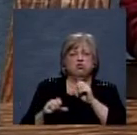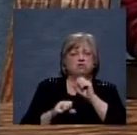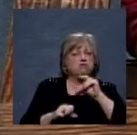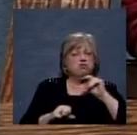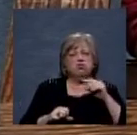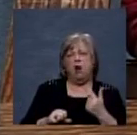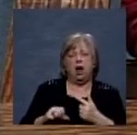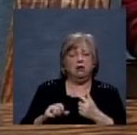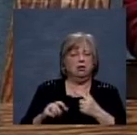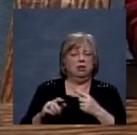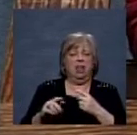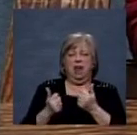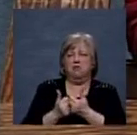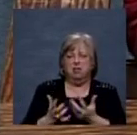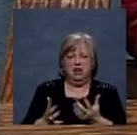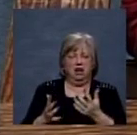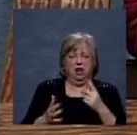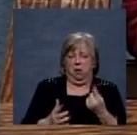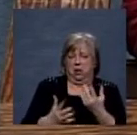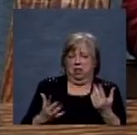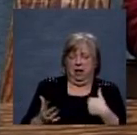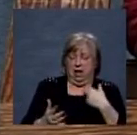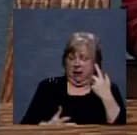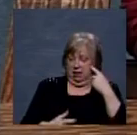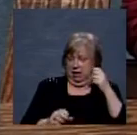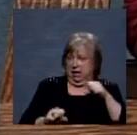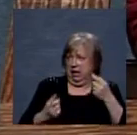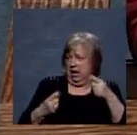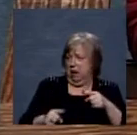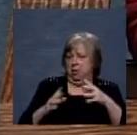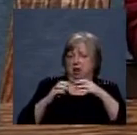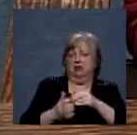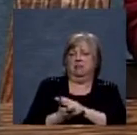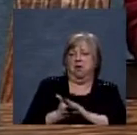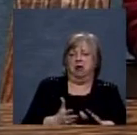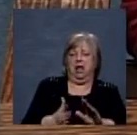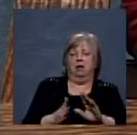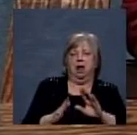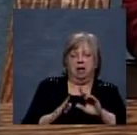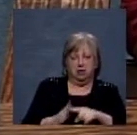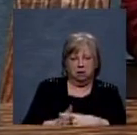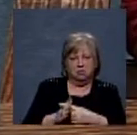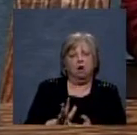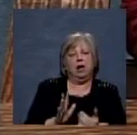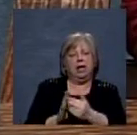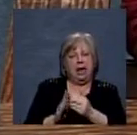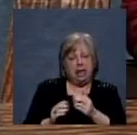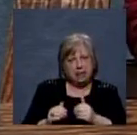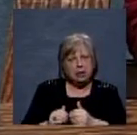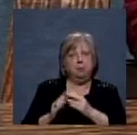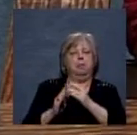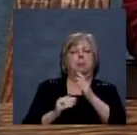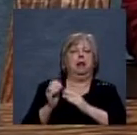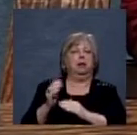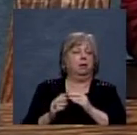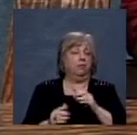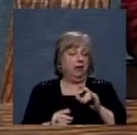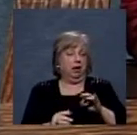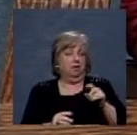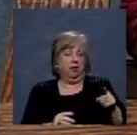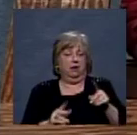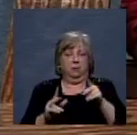the only thing that needs to be done is torn down and start and built all over. And if this person is going to